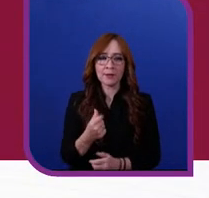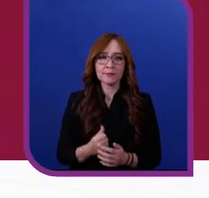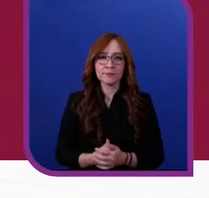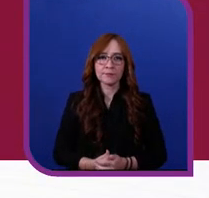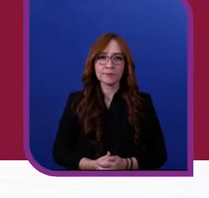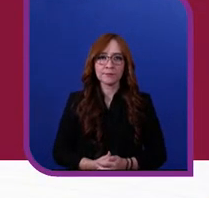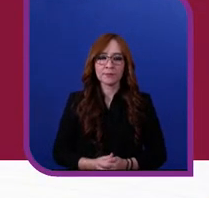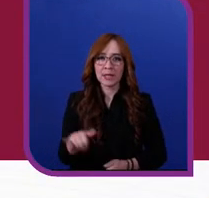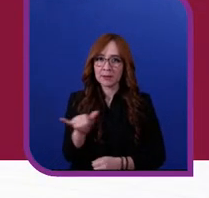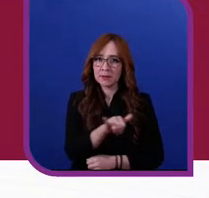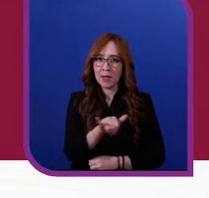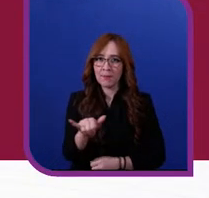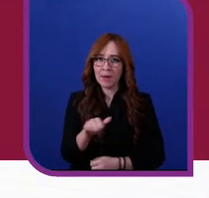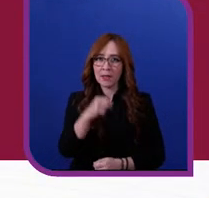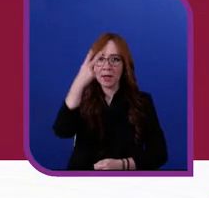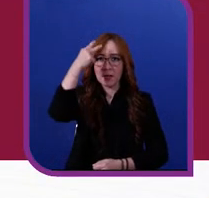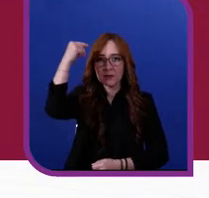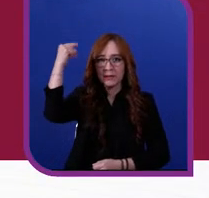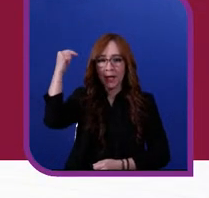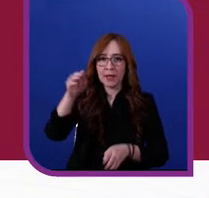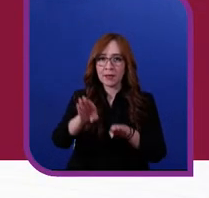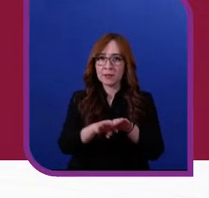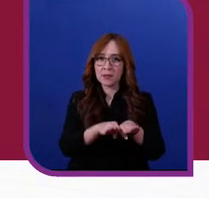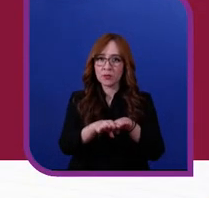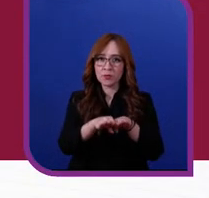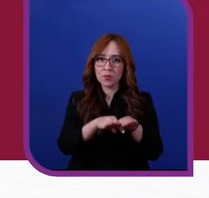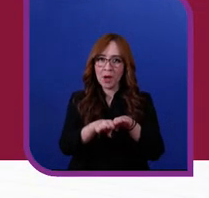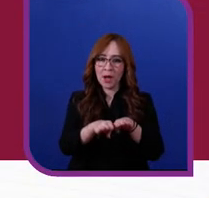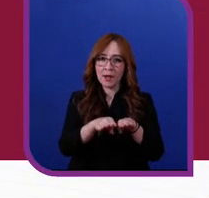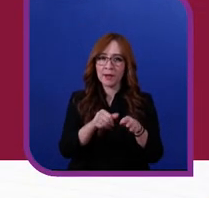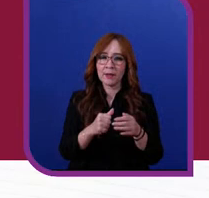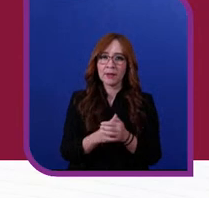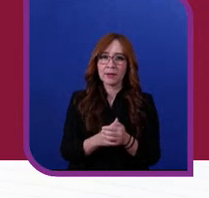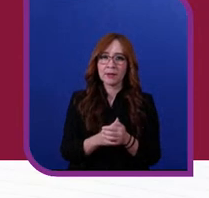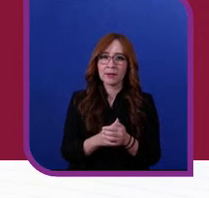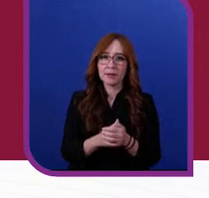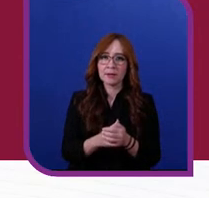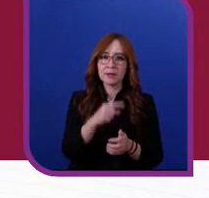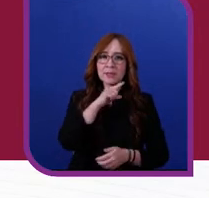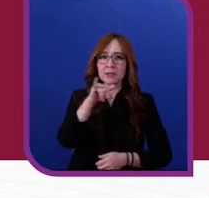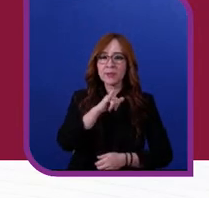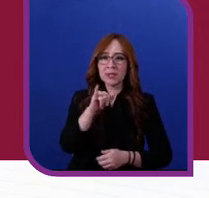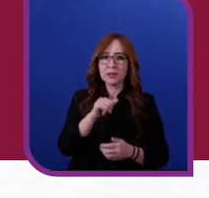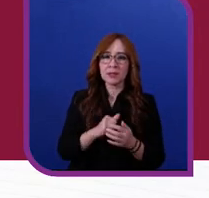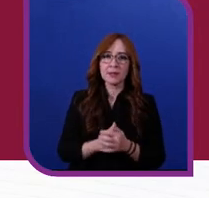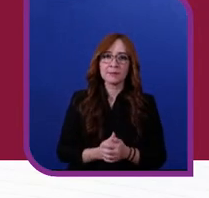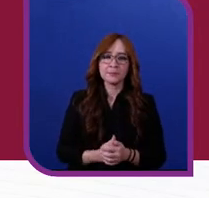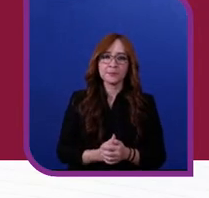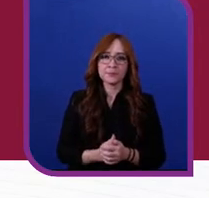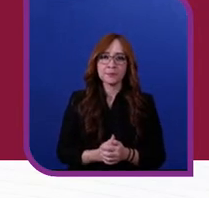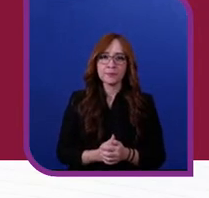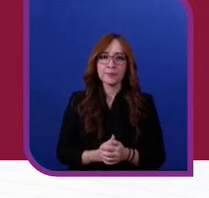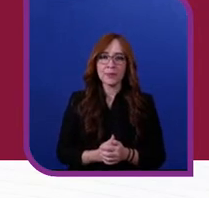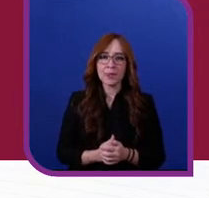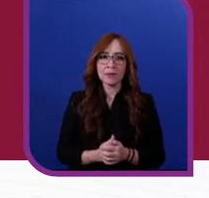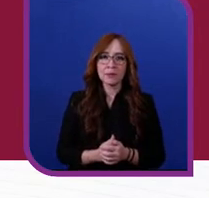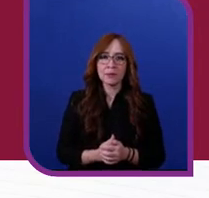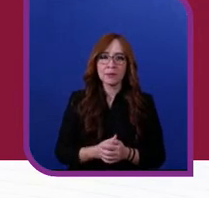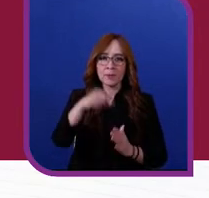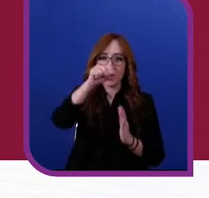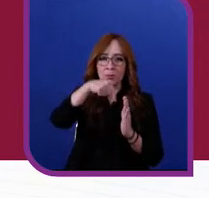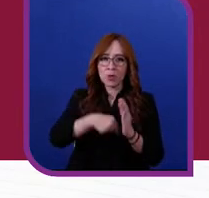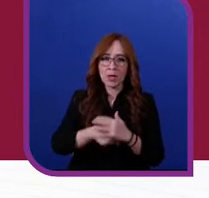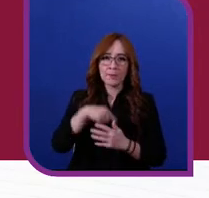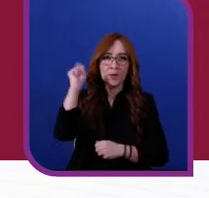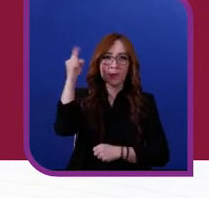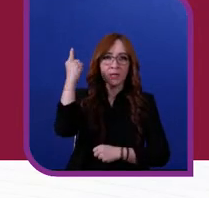also great skin Which is applicable to the badan usaha whether it is a private